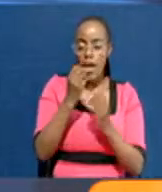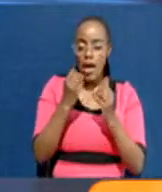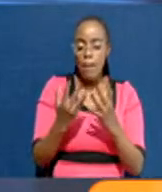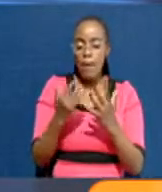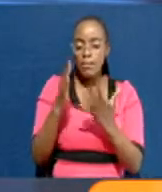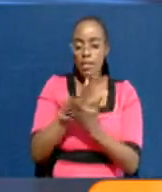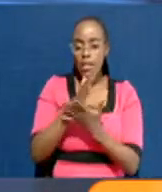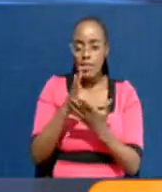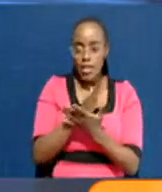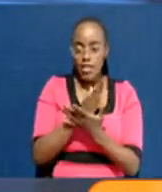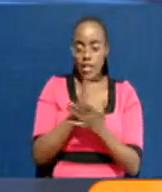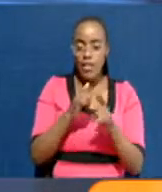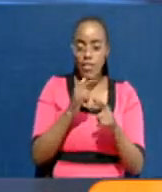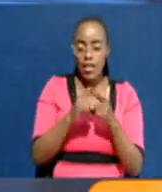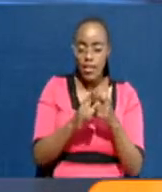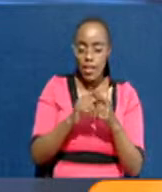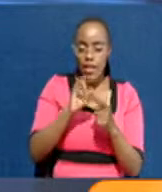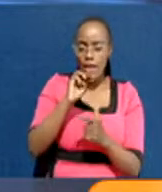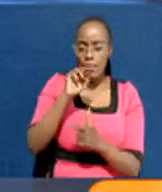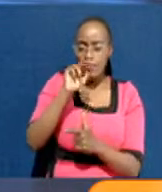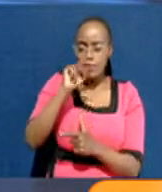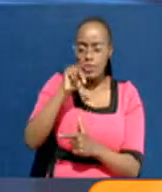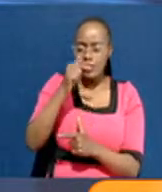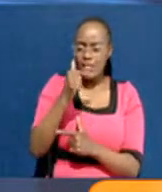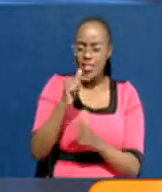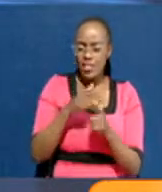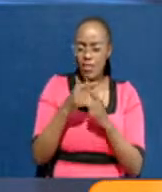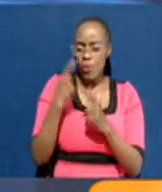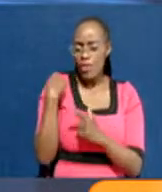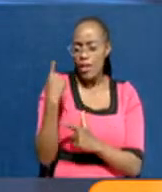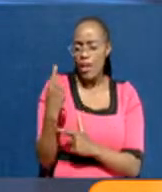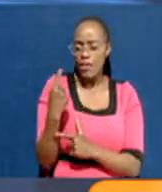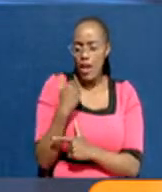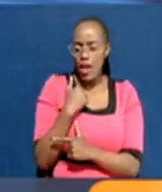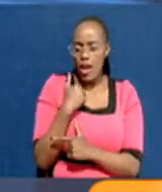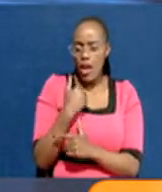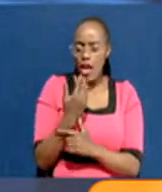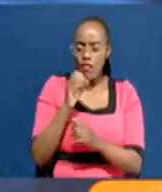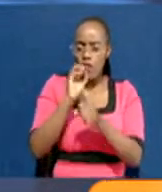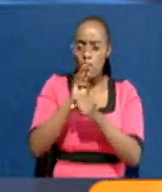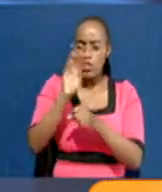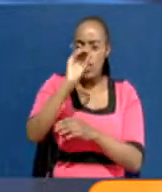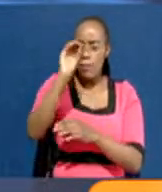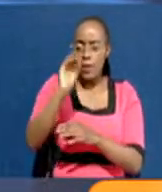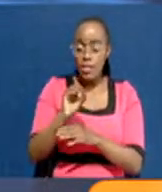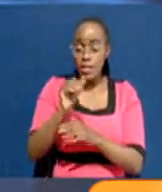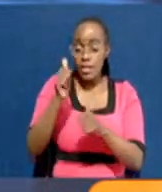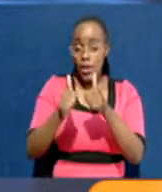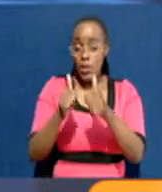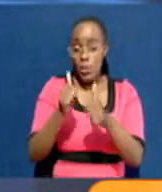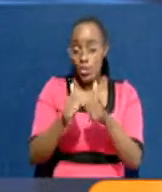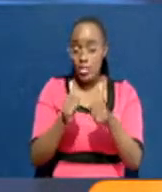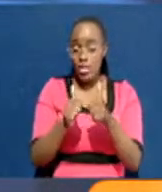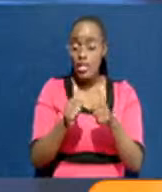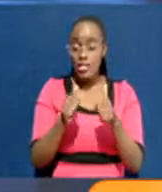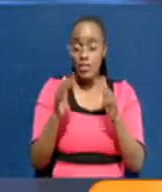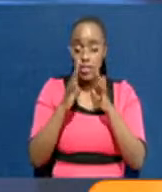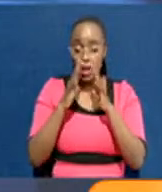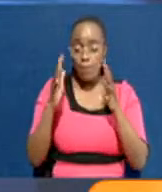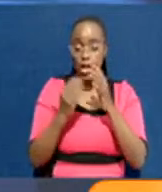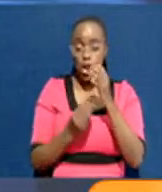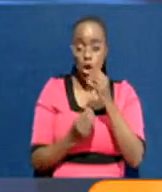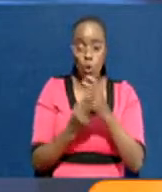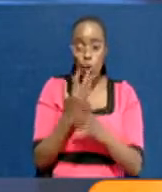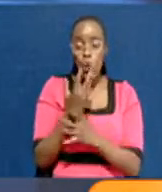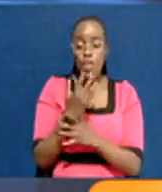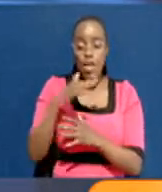sector, the MPC just came out with the numbers. It has grown 14%, which is a significant growth